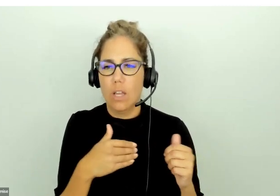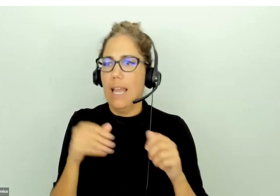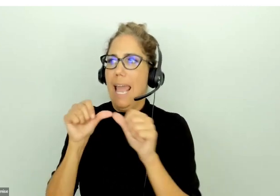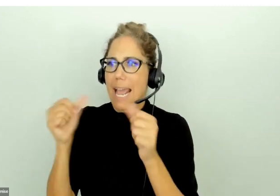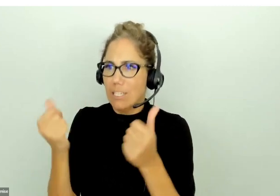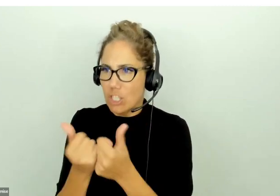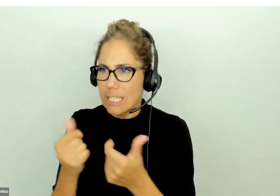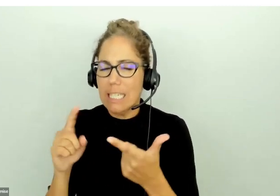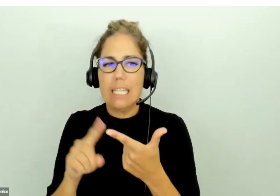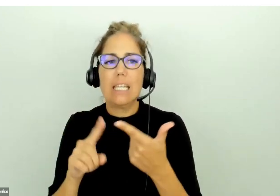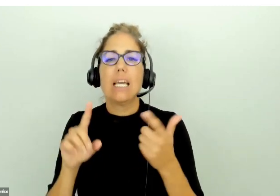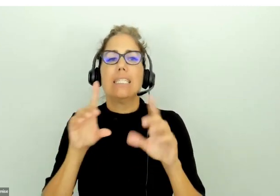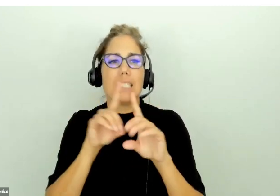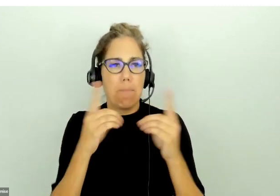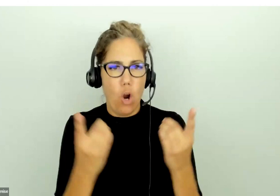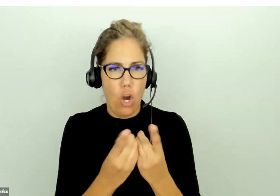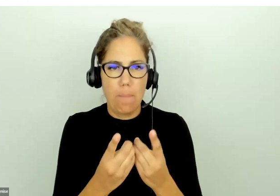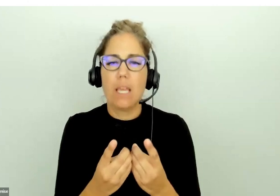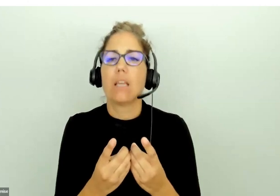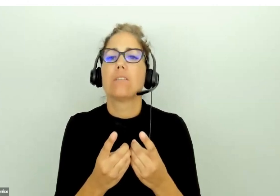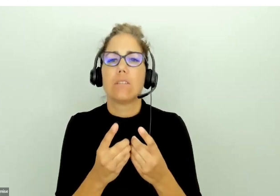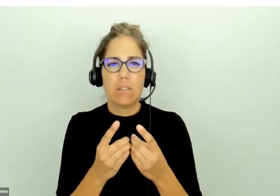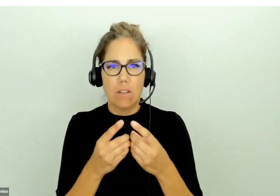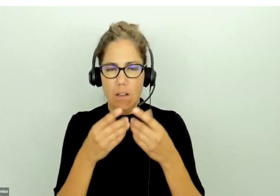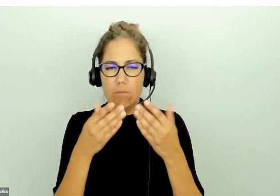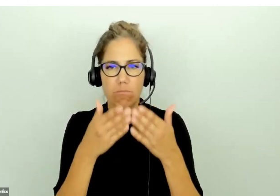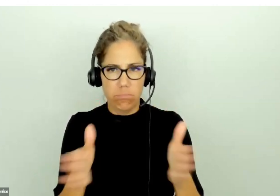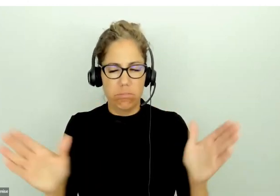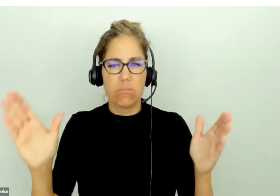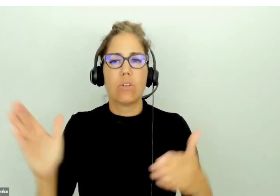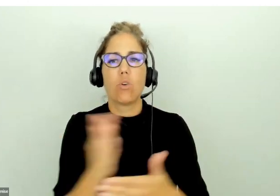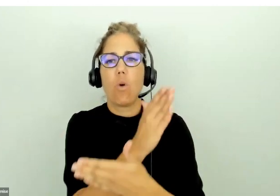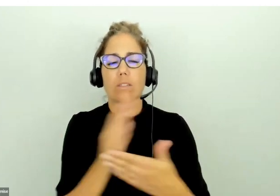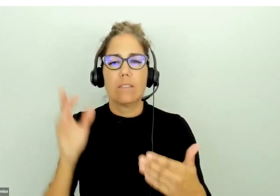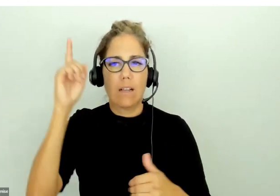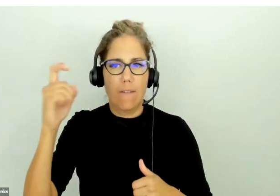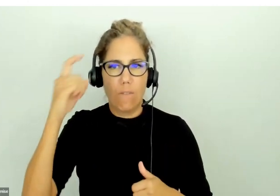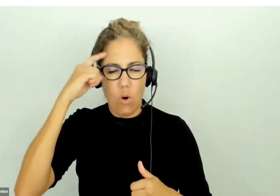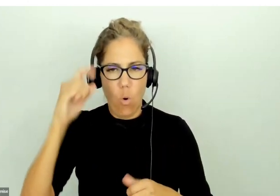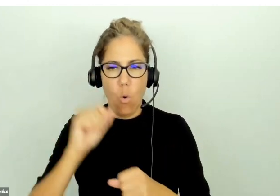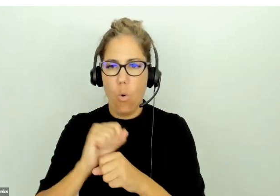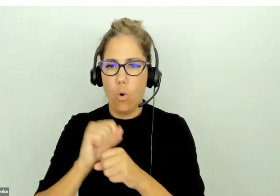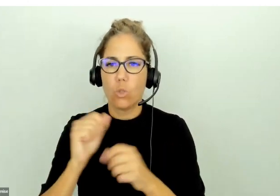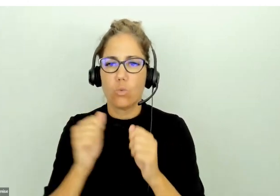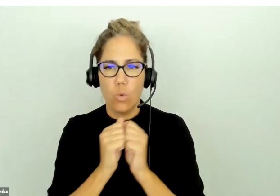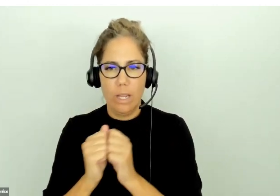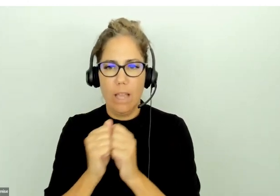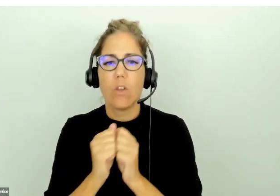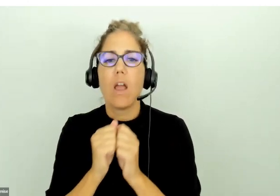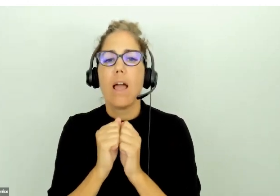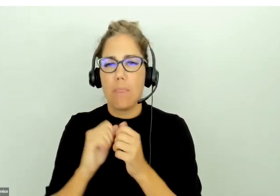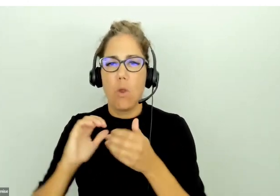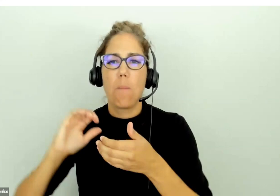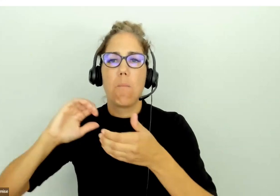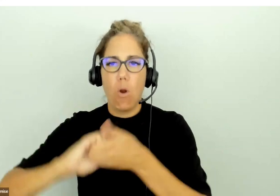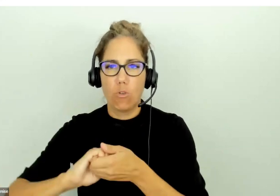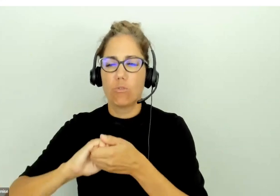agencies, departments across the government who work together, and many of them are partners in the